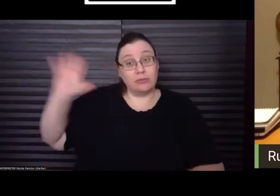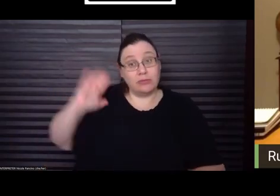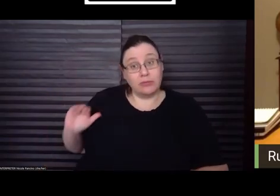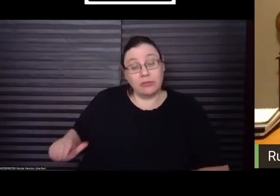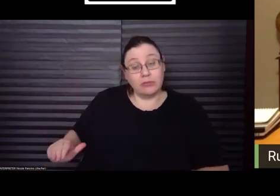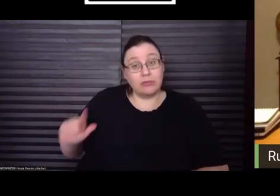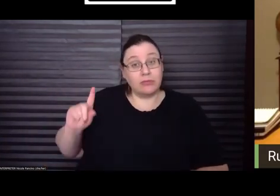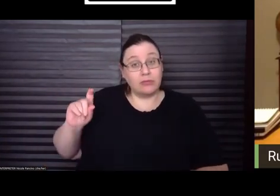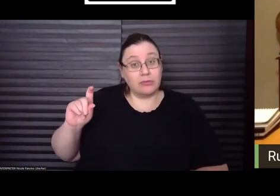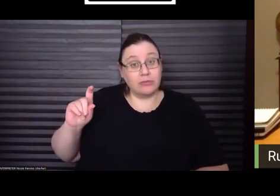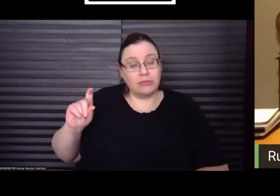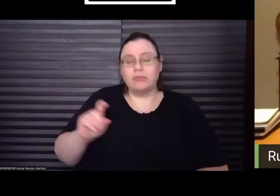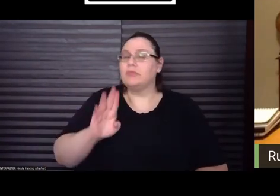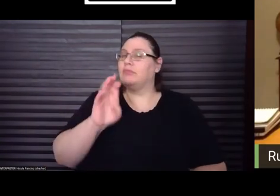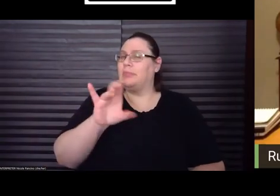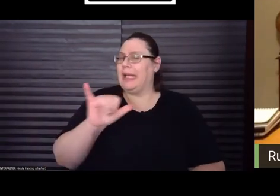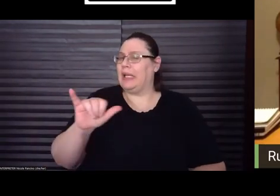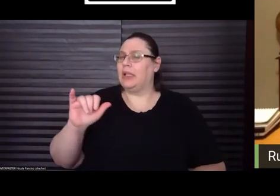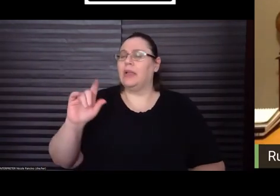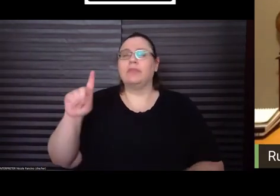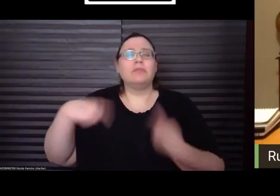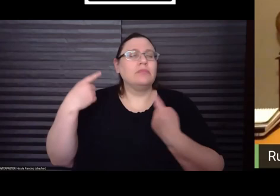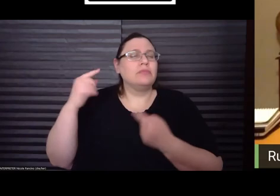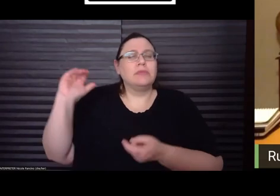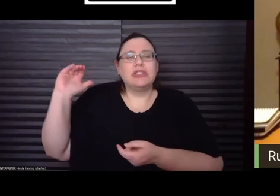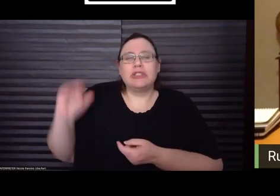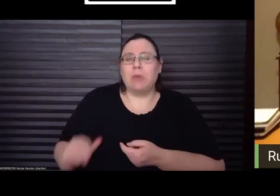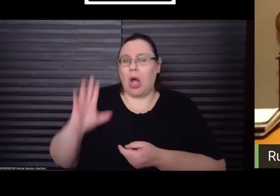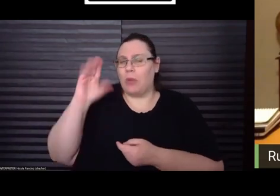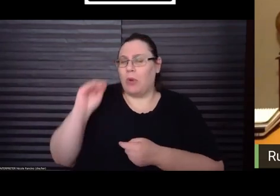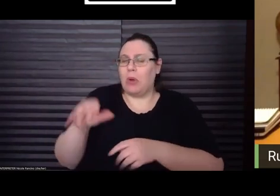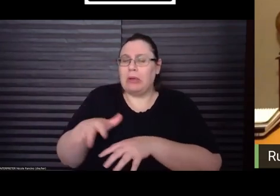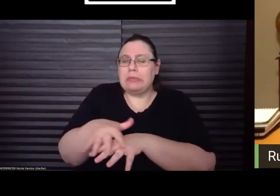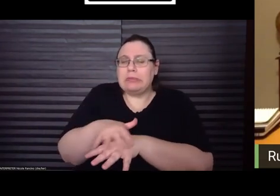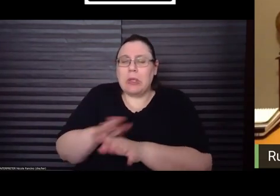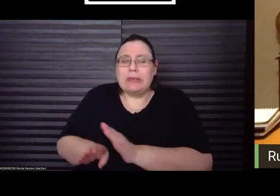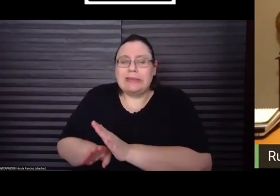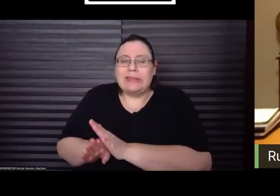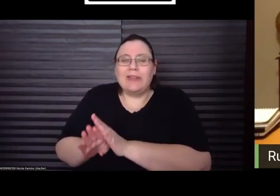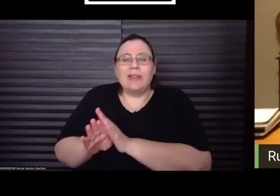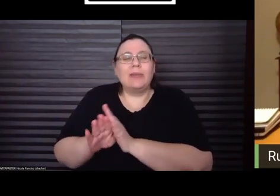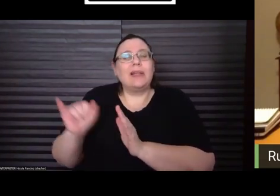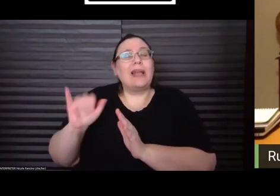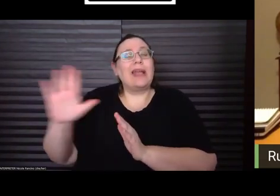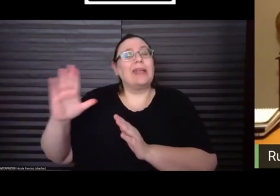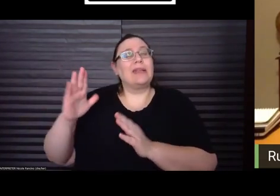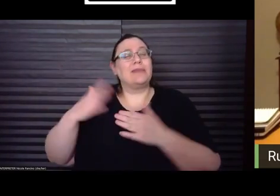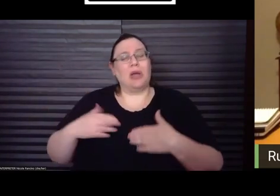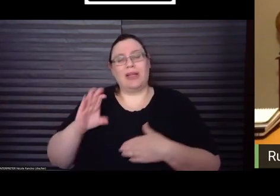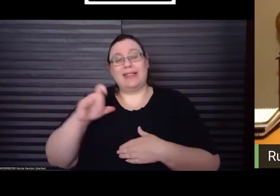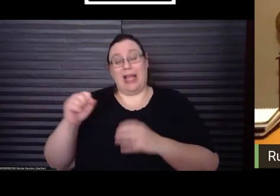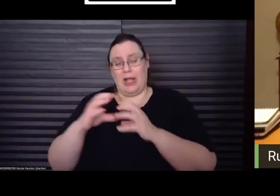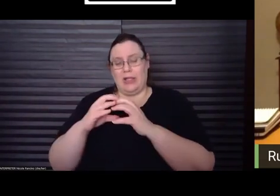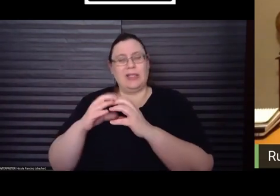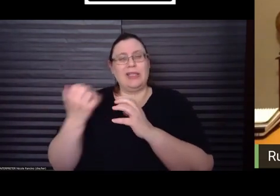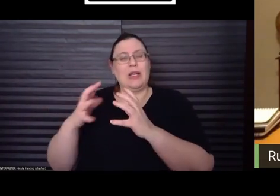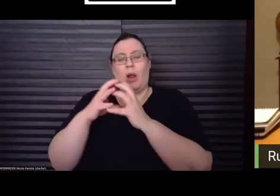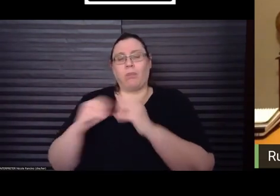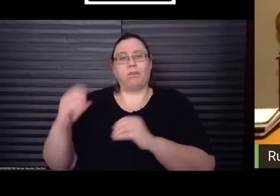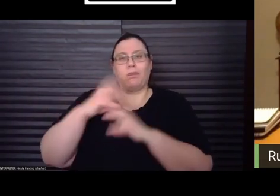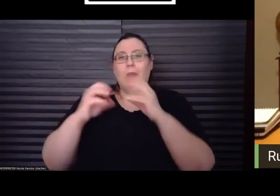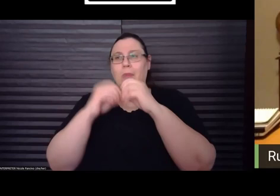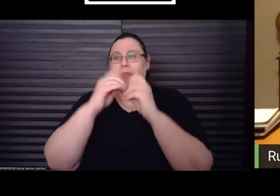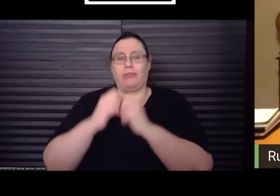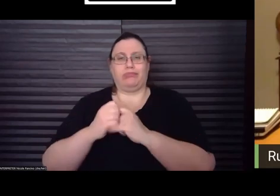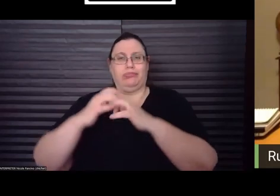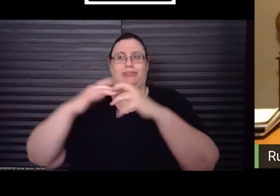little? Benny was always a small boy and slow to develop, as though his cells were reluctant to multiply and take up